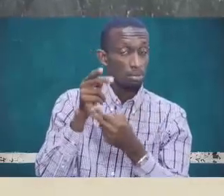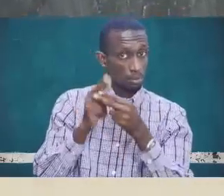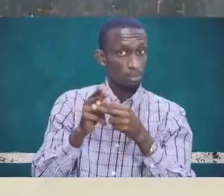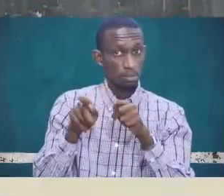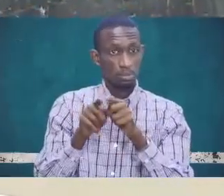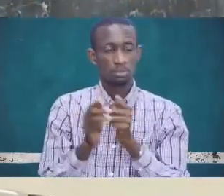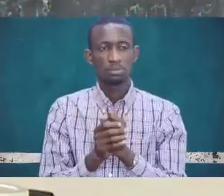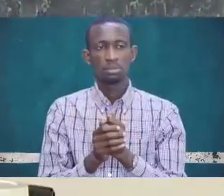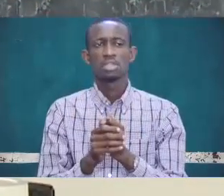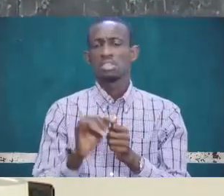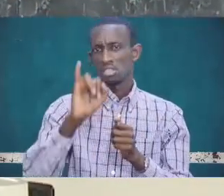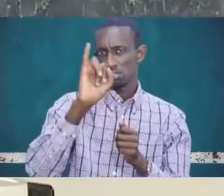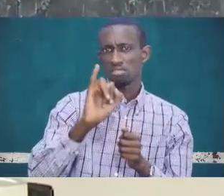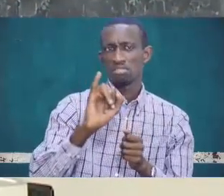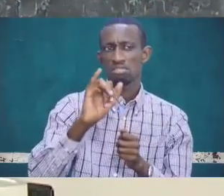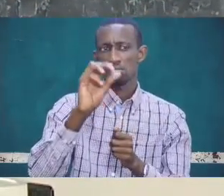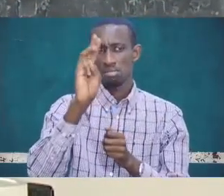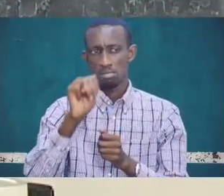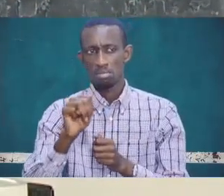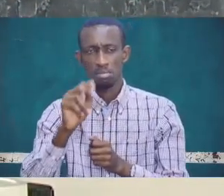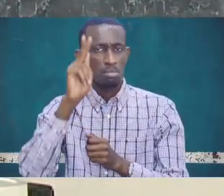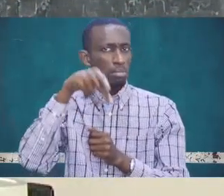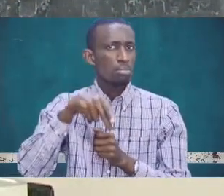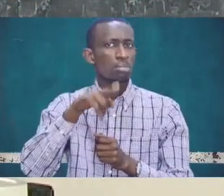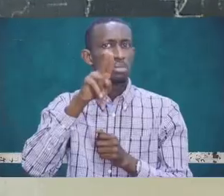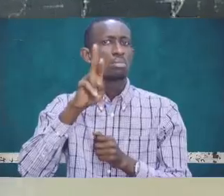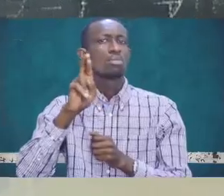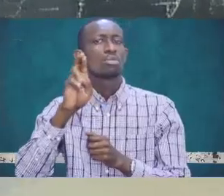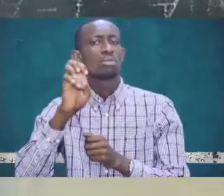called impure substances.